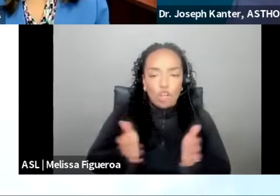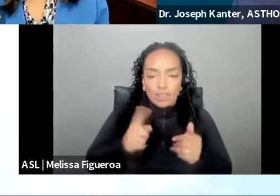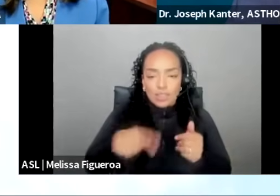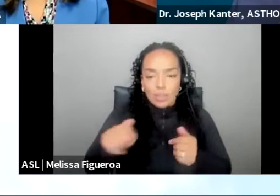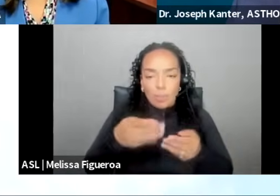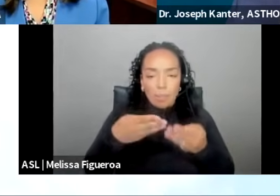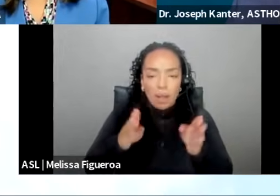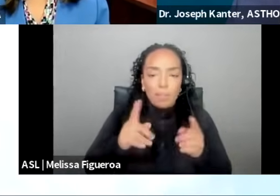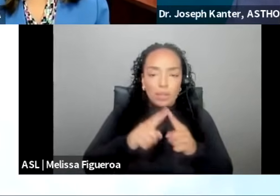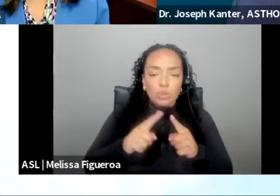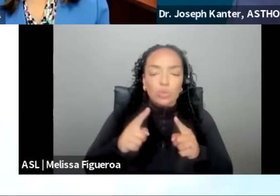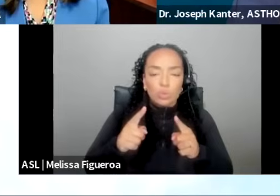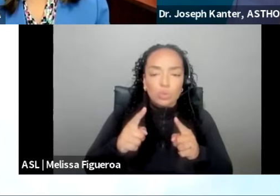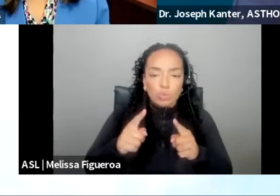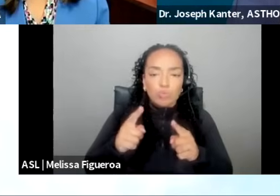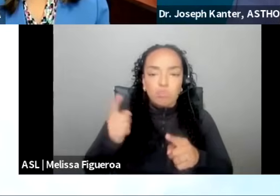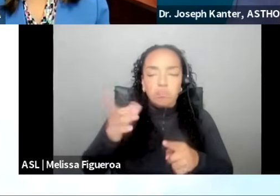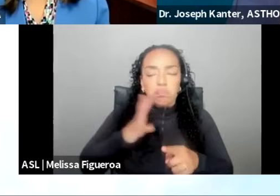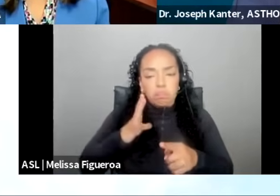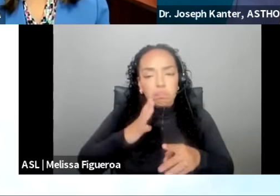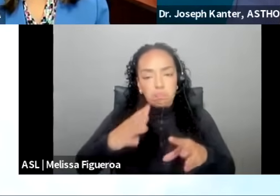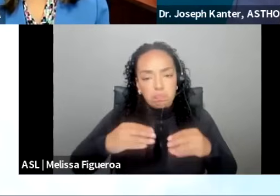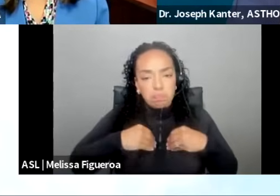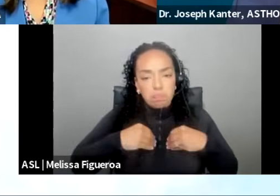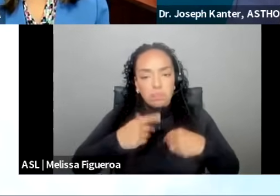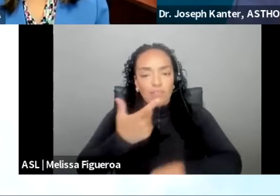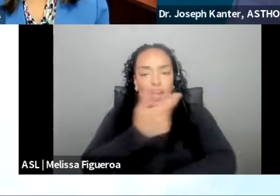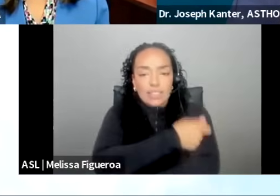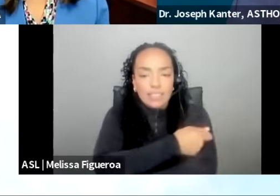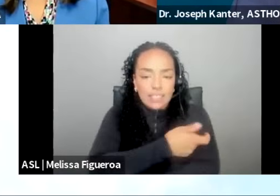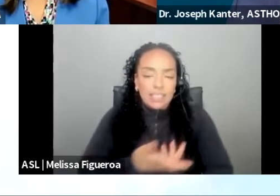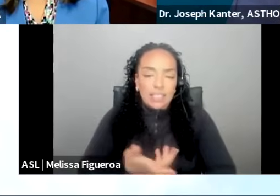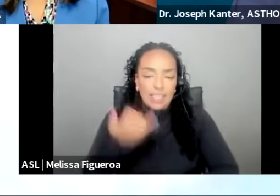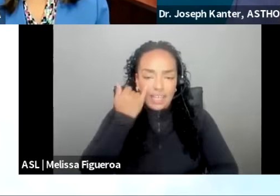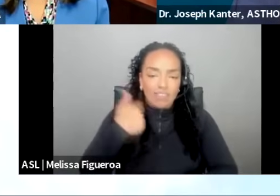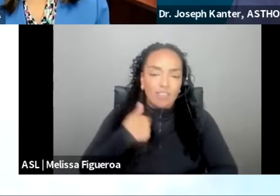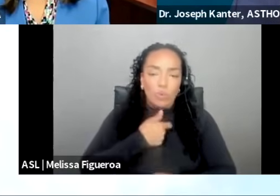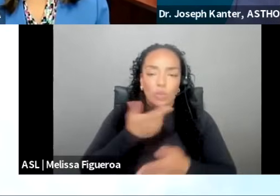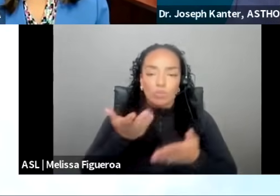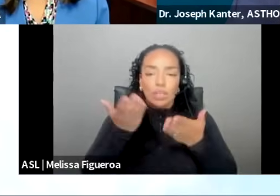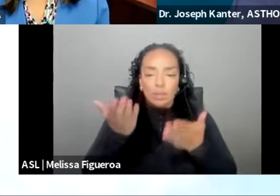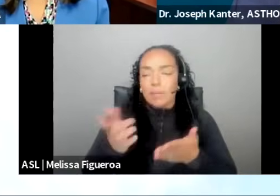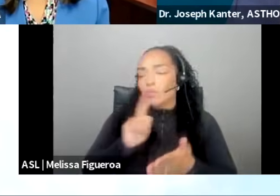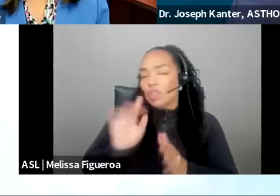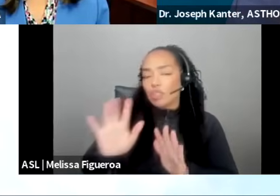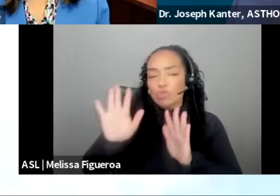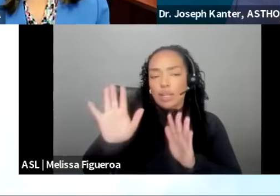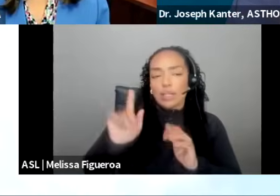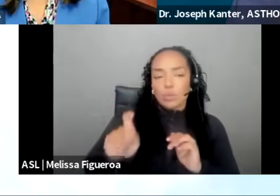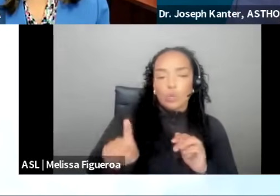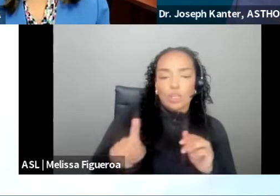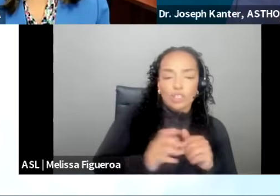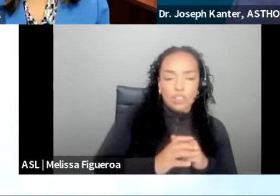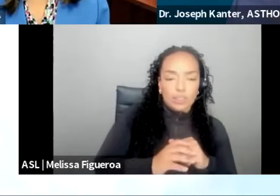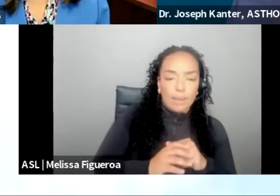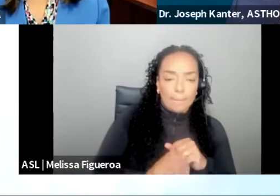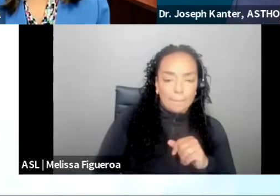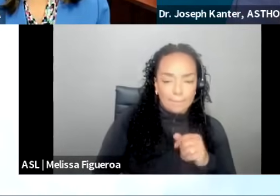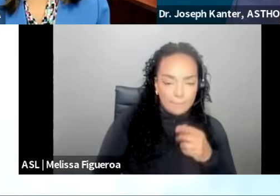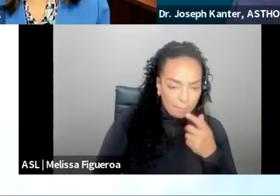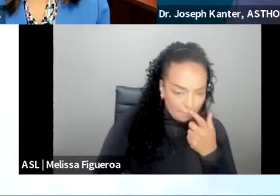if it's something that's recommended? Dr. Hanna, that's a great question. Mike, if I'll take a first stab.